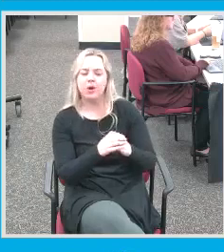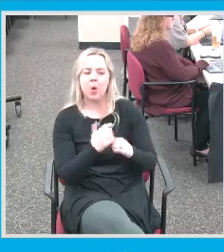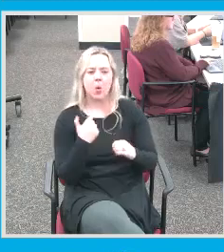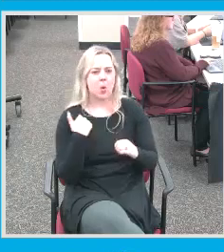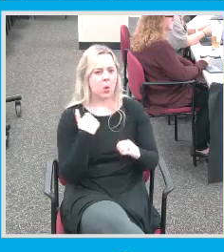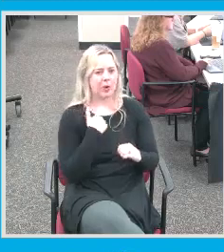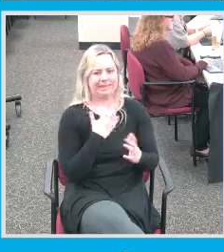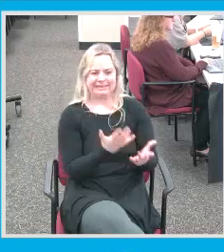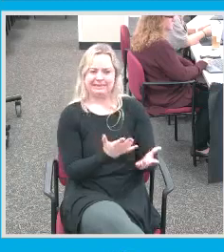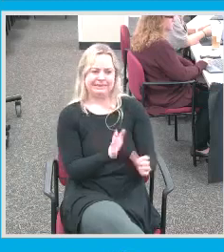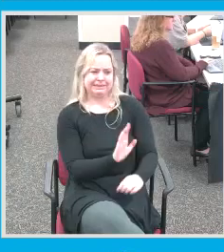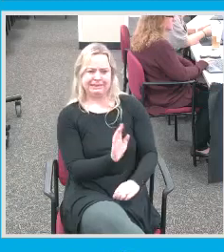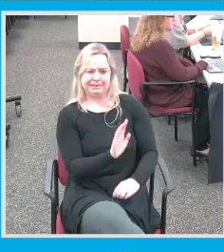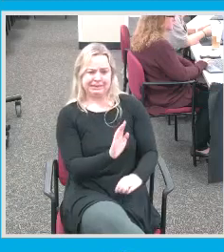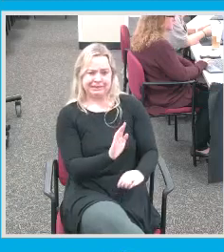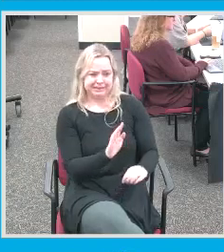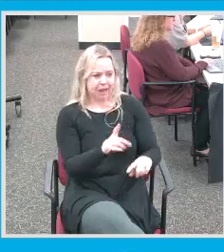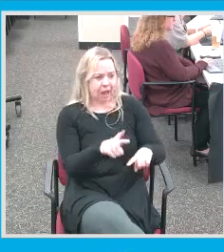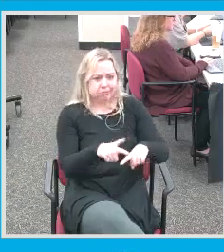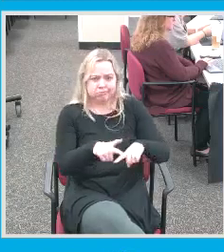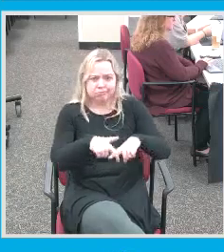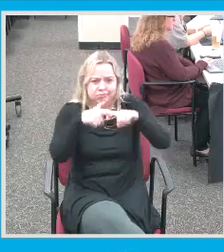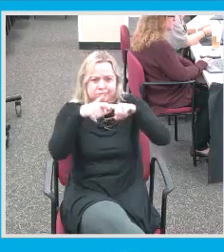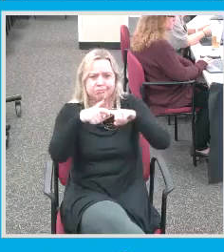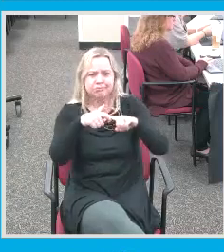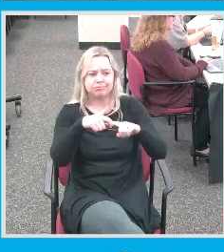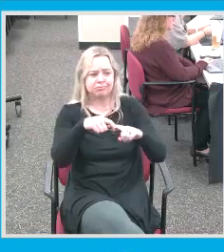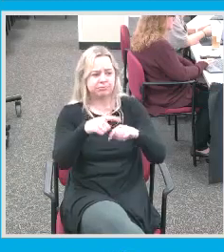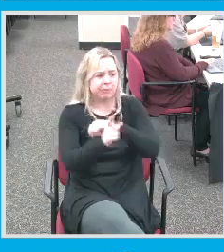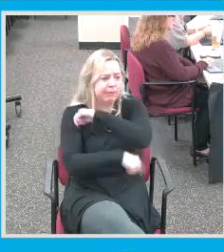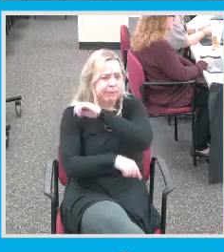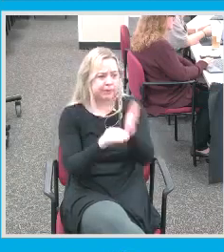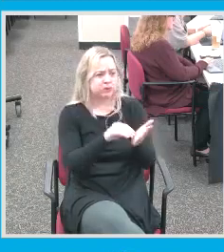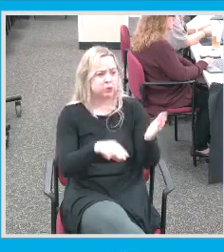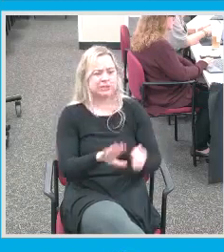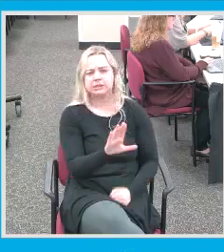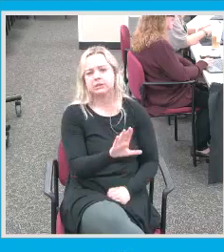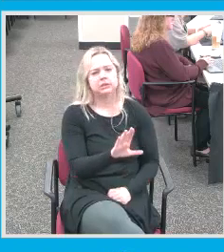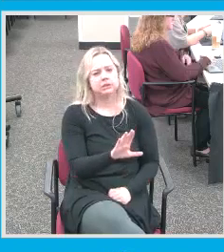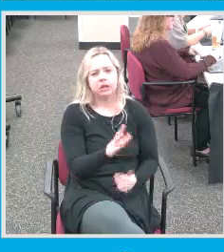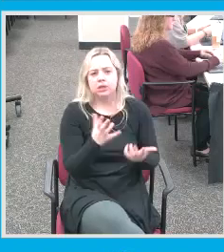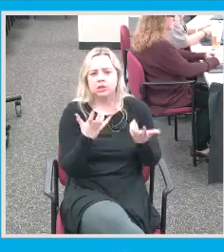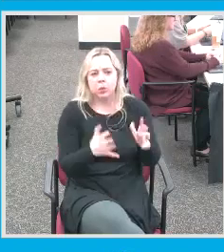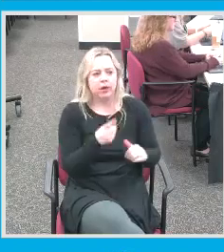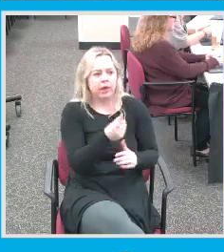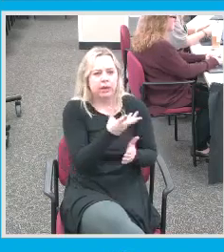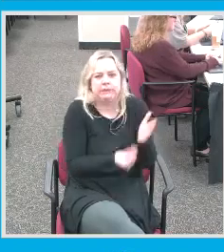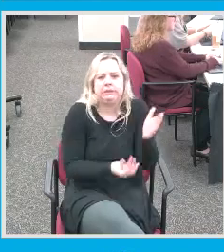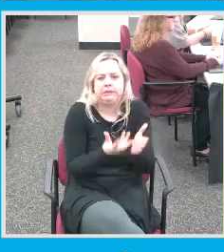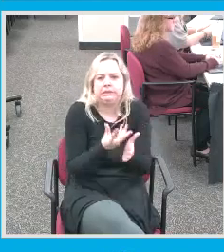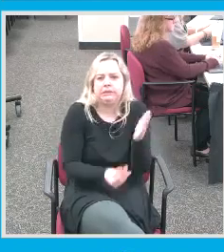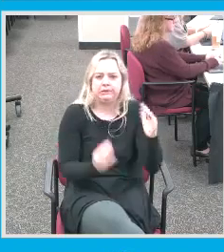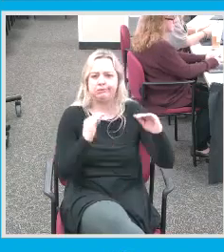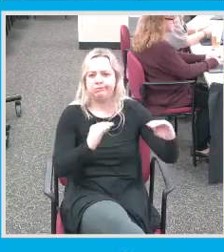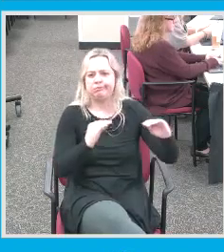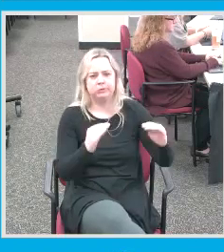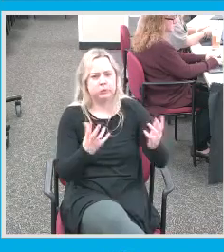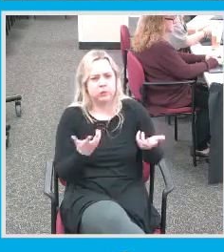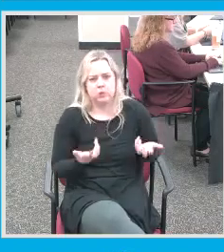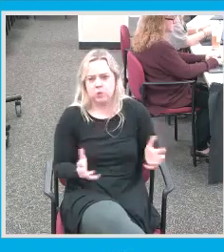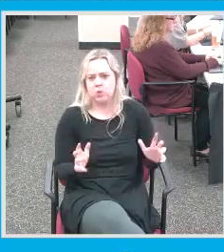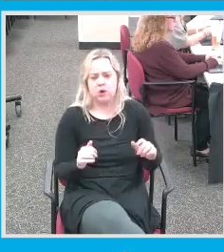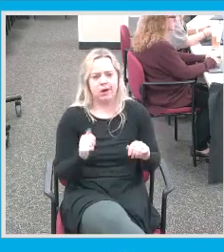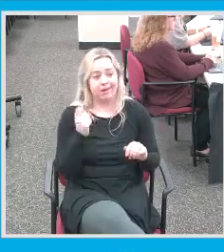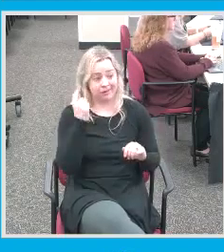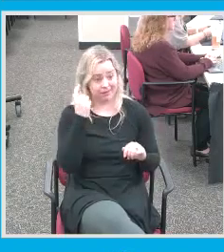suspension because we do not want our students to lose out on the instruction time. They also will be sent home to repeat